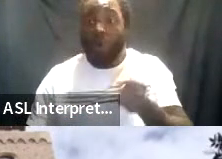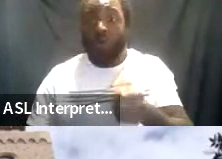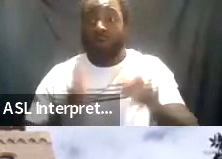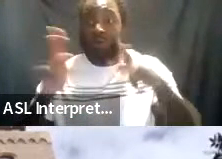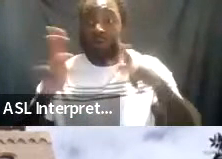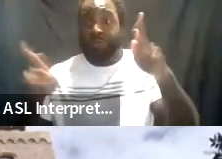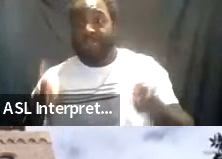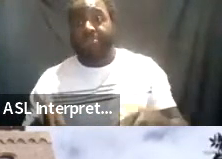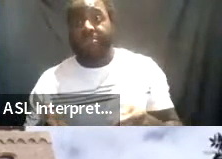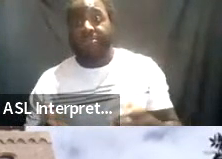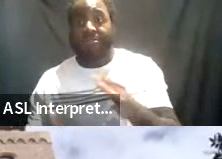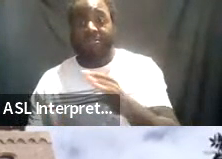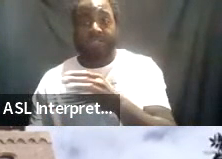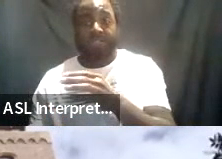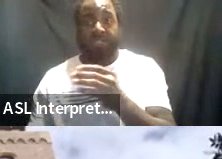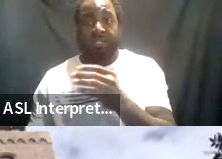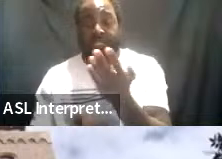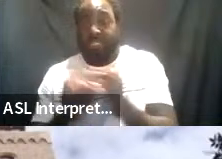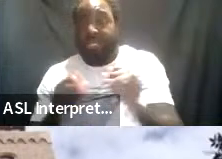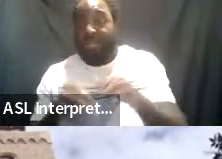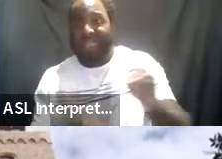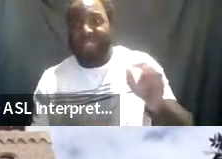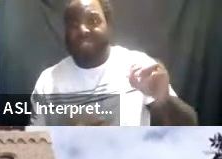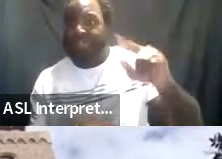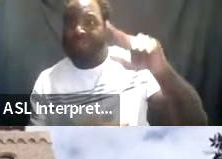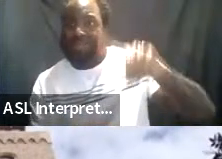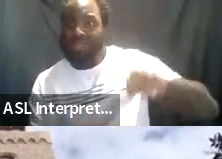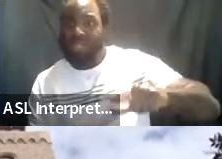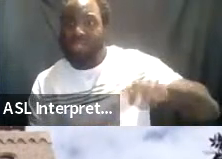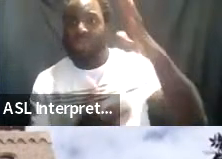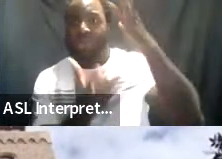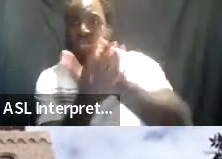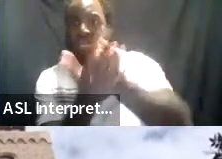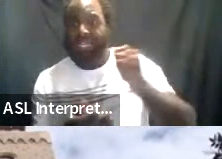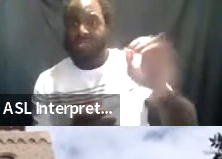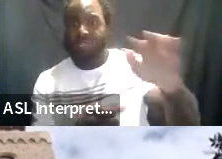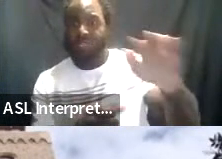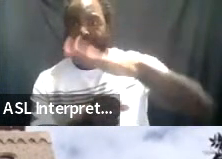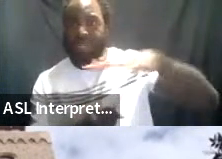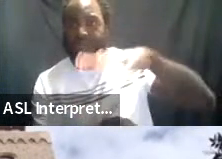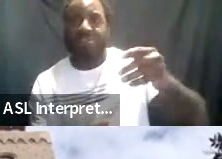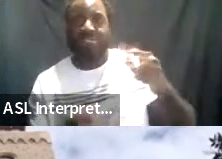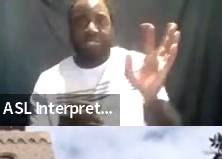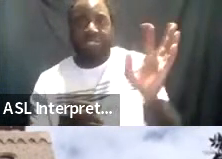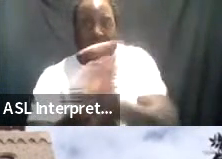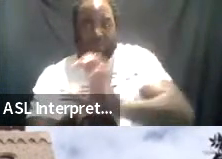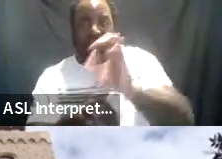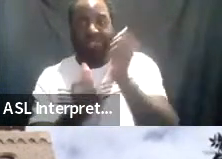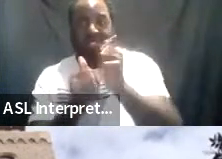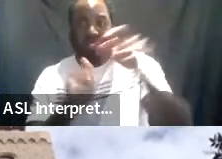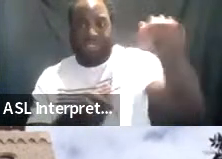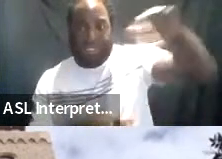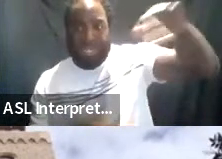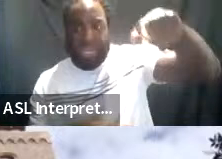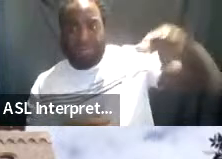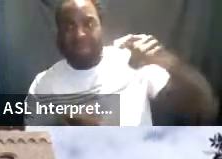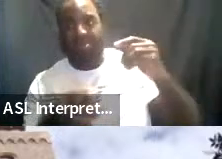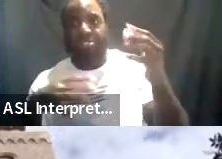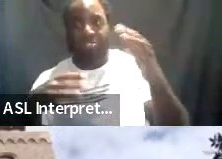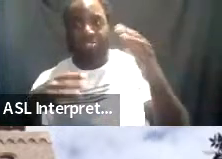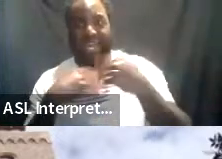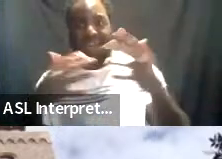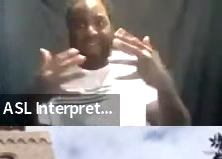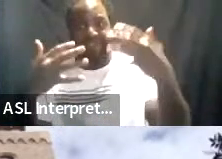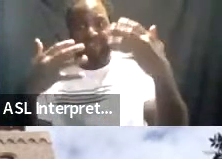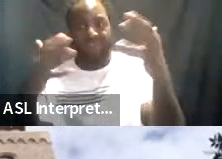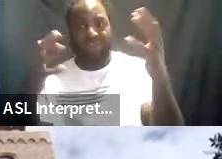some, marginally housed populations, and we force these people to find roommates and take family